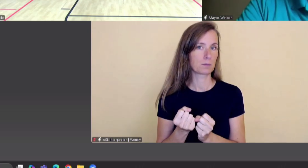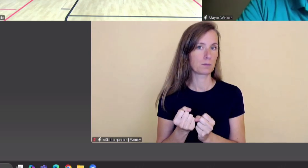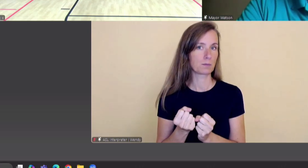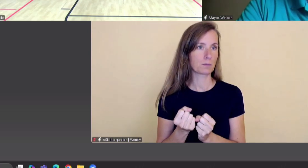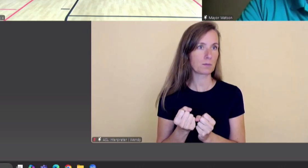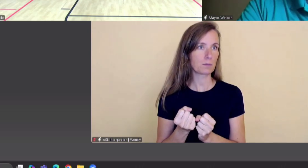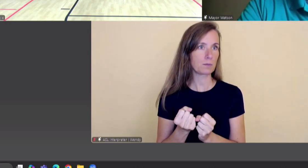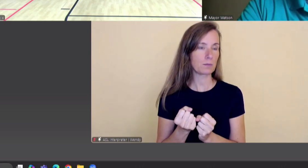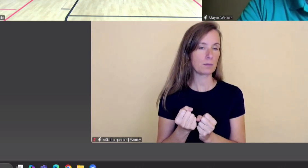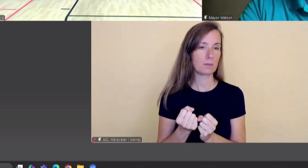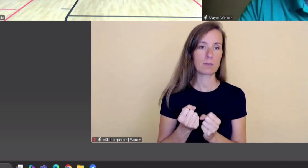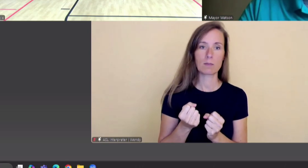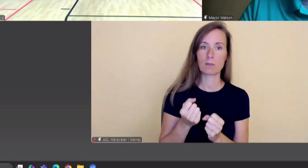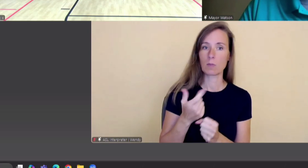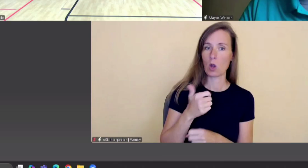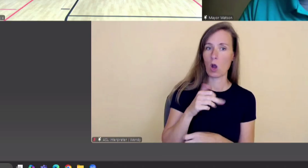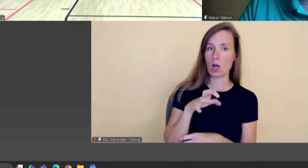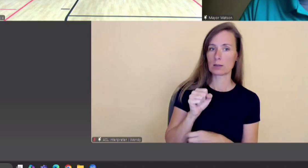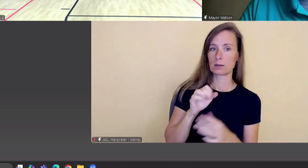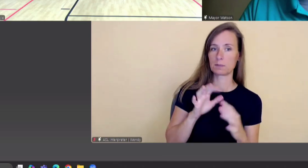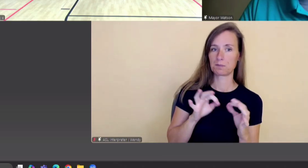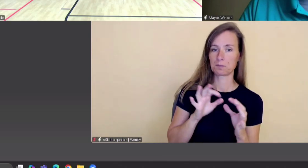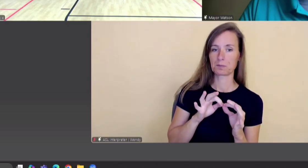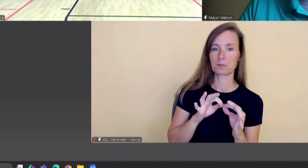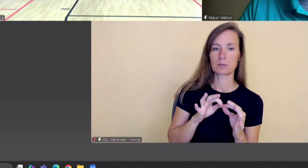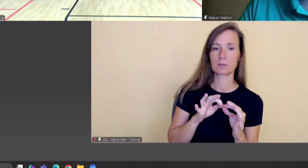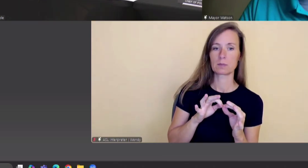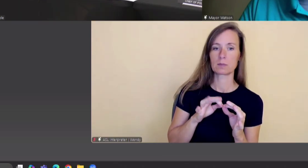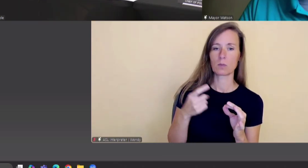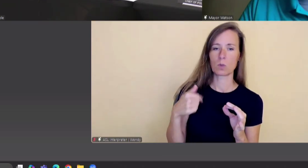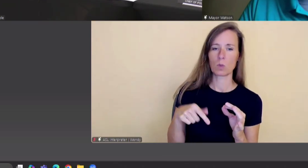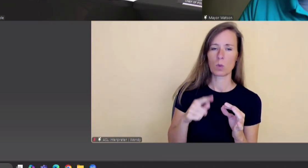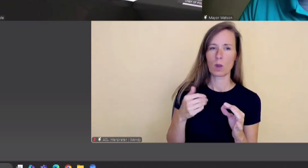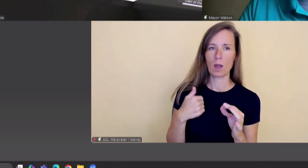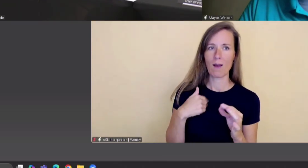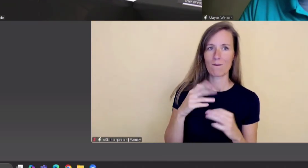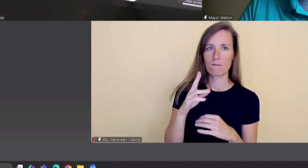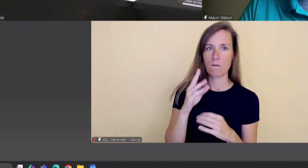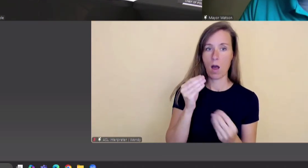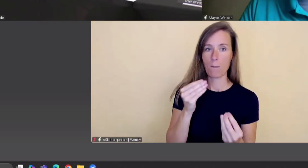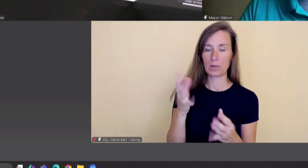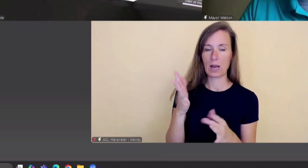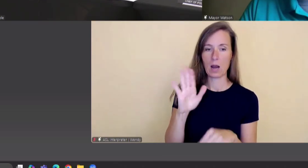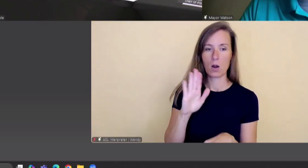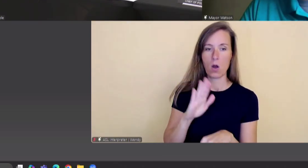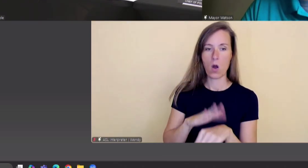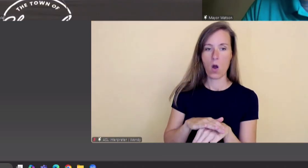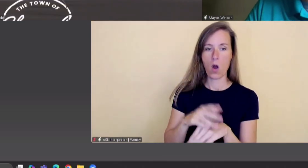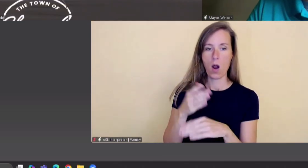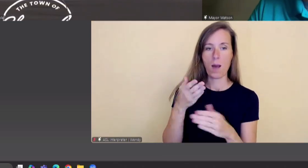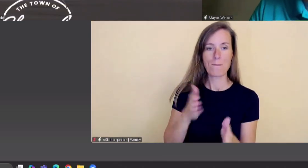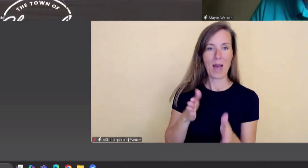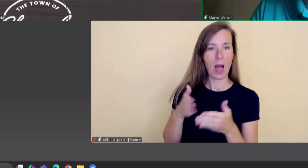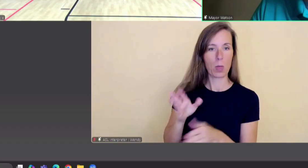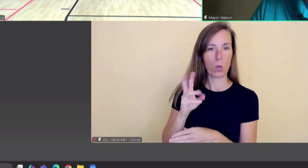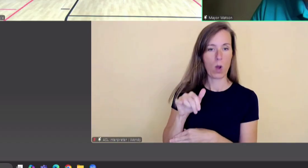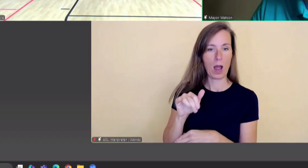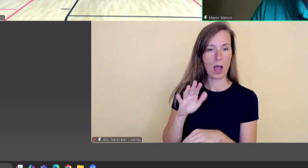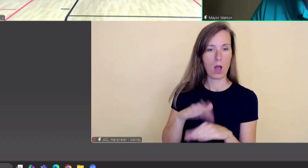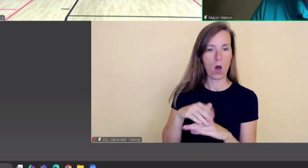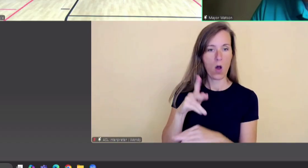Have we gotten an update on the pathway on Kilburn?